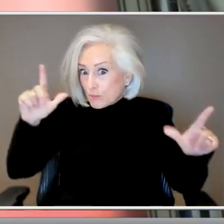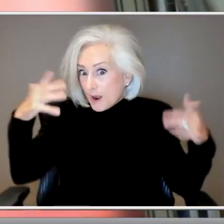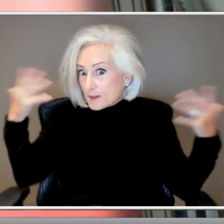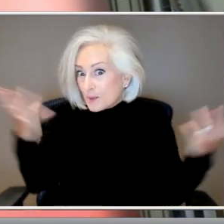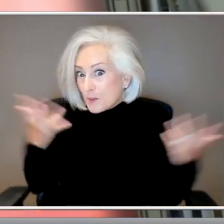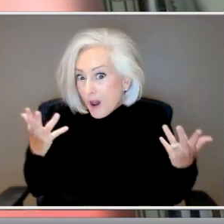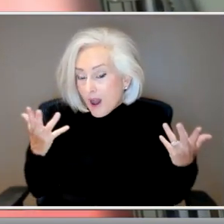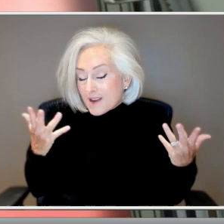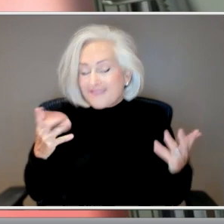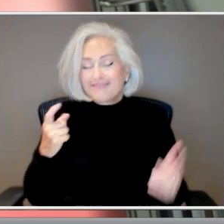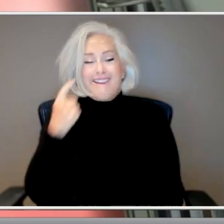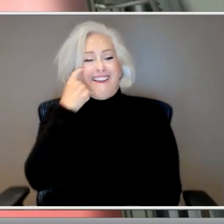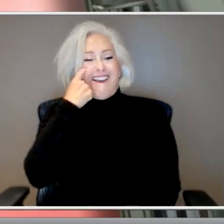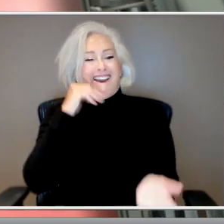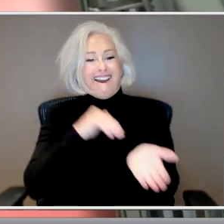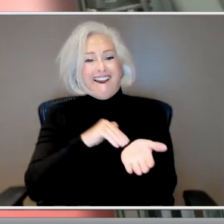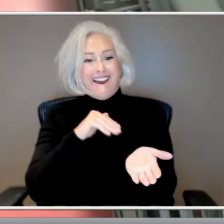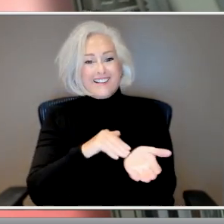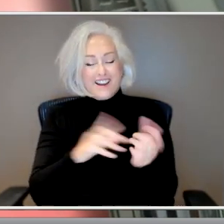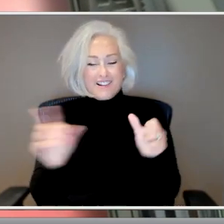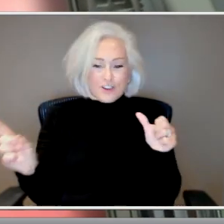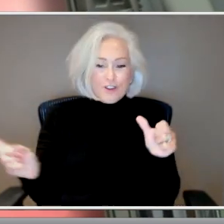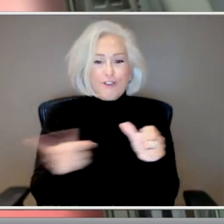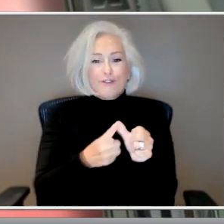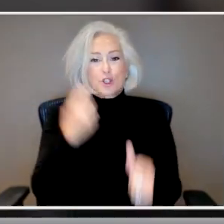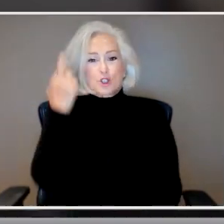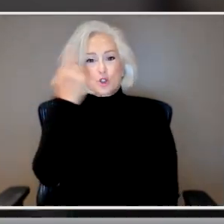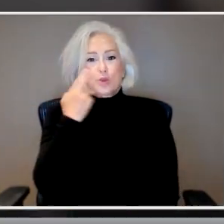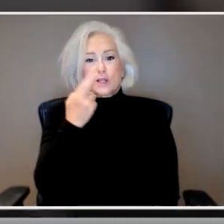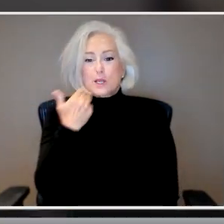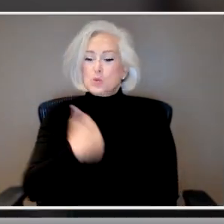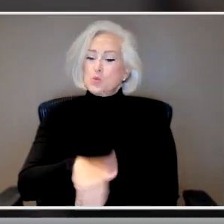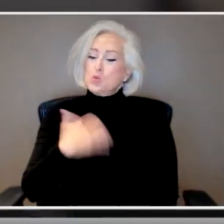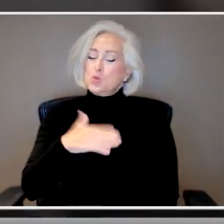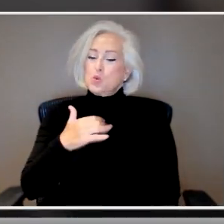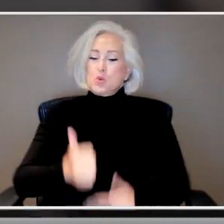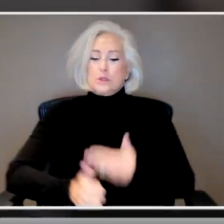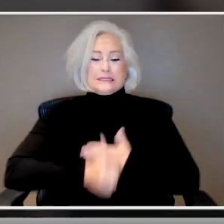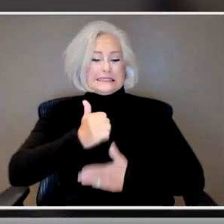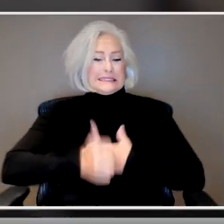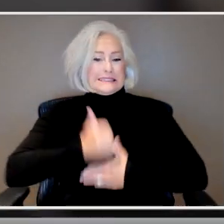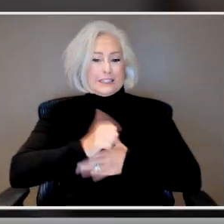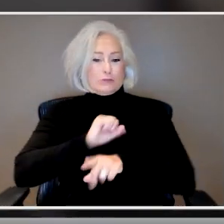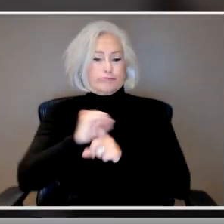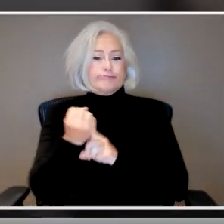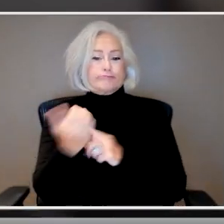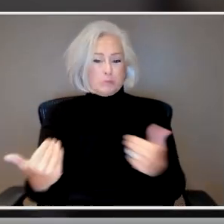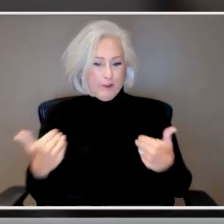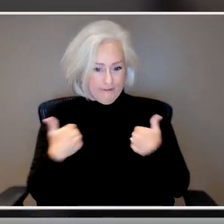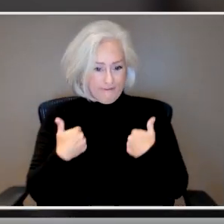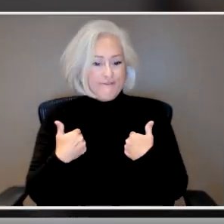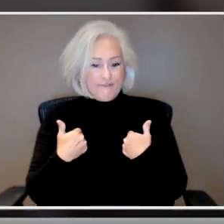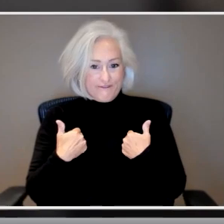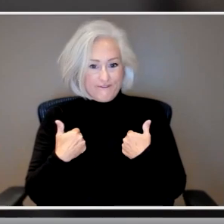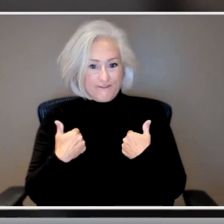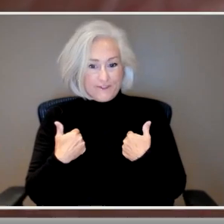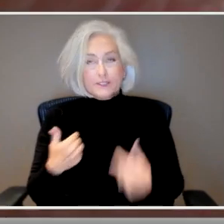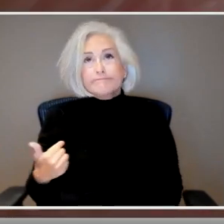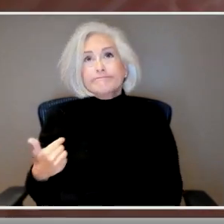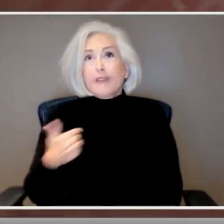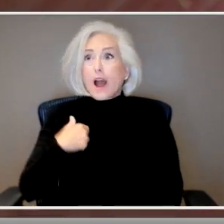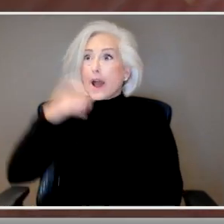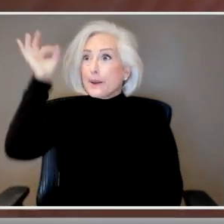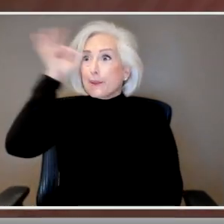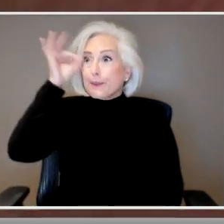doctor who first realized that Vicki was in grave danger. Lo and behold, I didn't put 2 and 2 together, but anyway, doctors did.